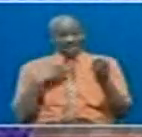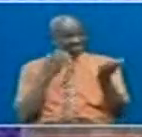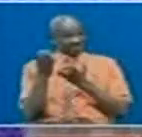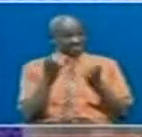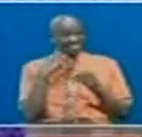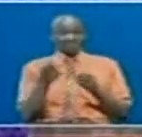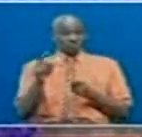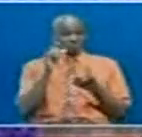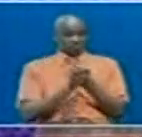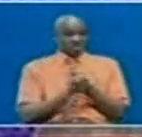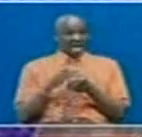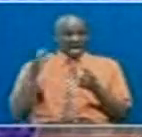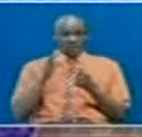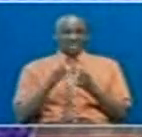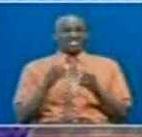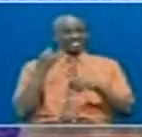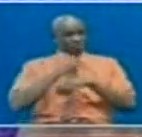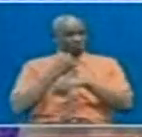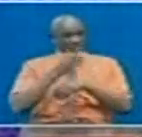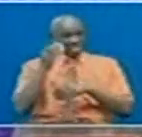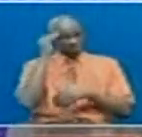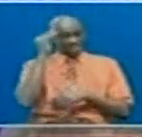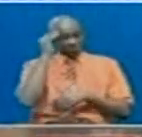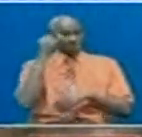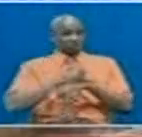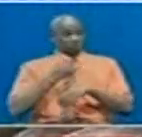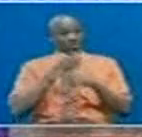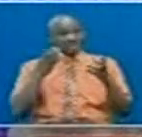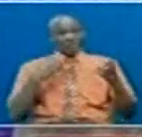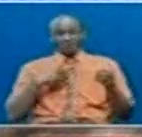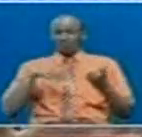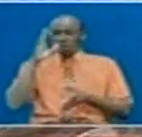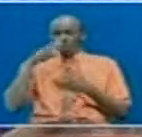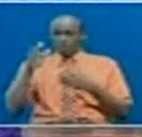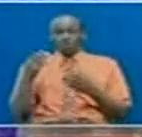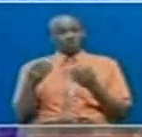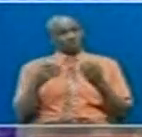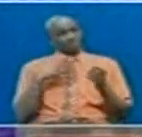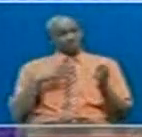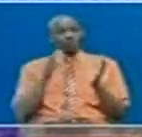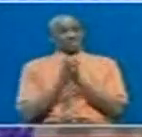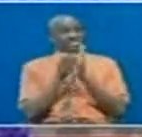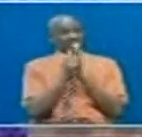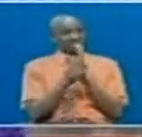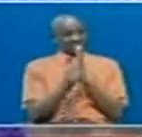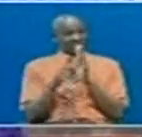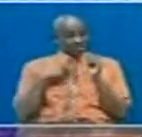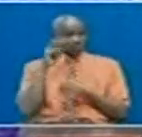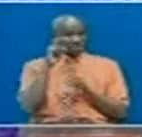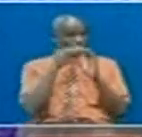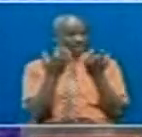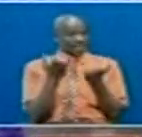increasing. Our educational institutions are increasing and they're producing more and more skilled people. If you look at the world